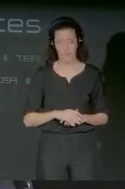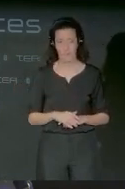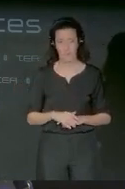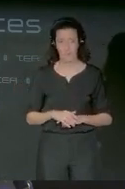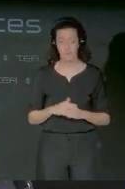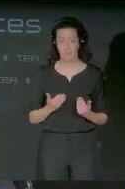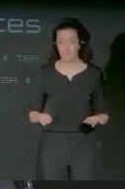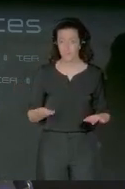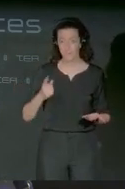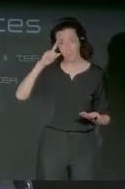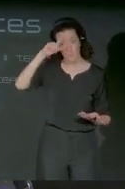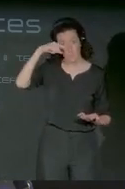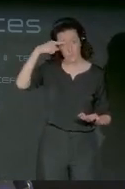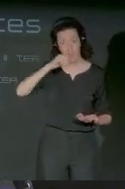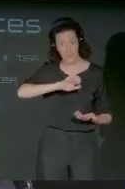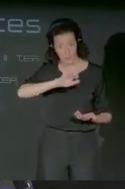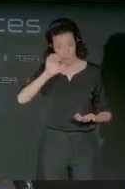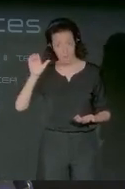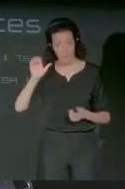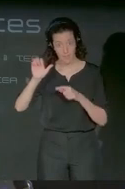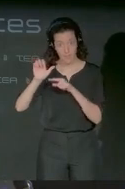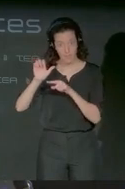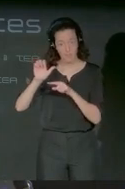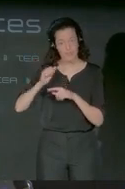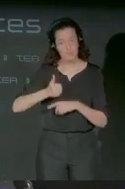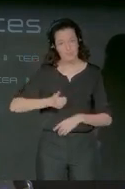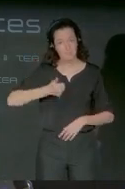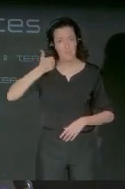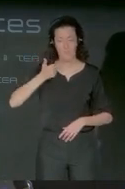that if you search from Google Store